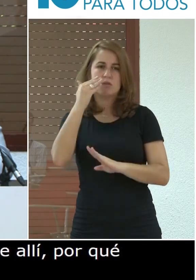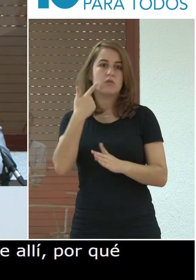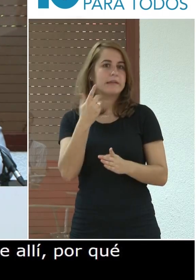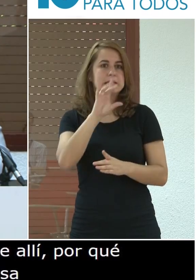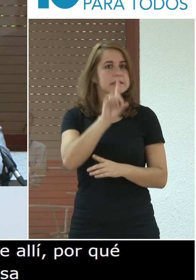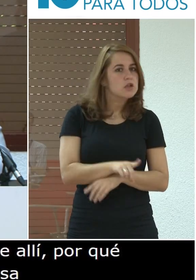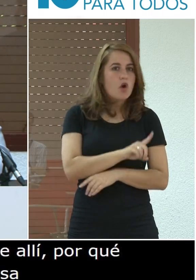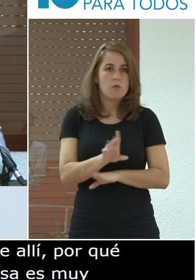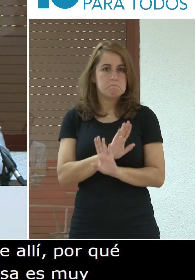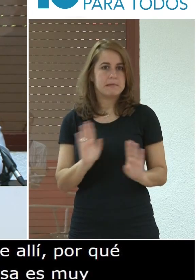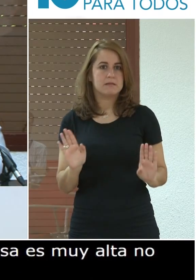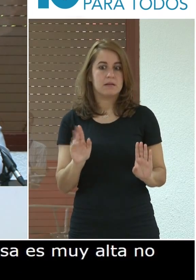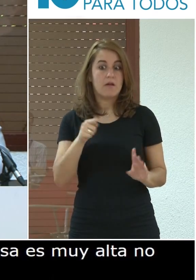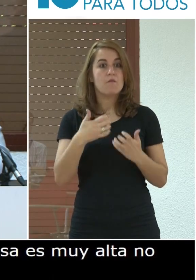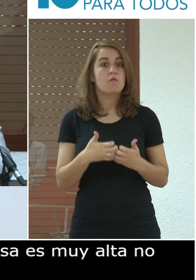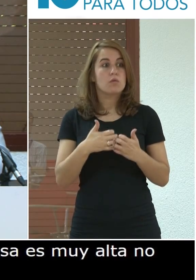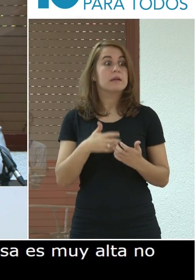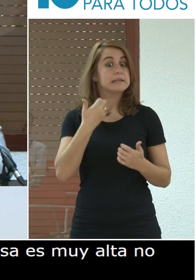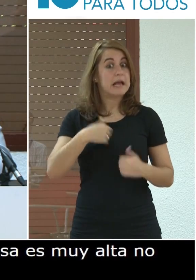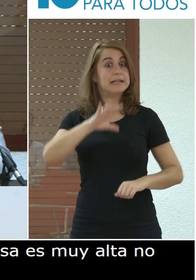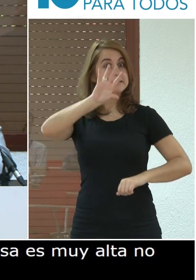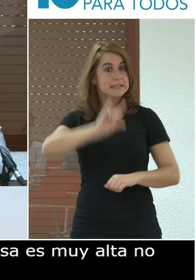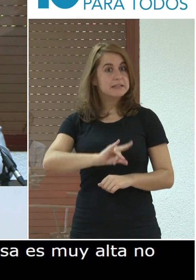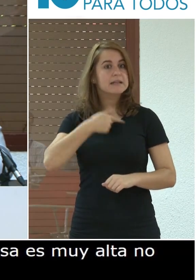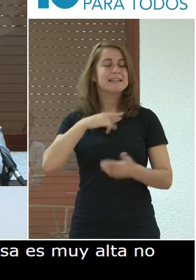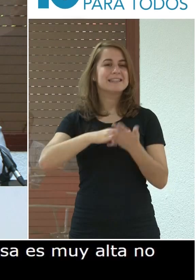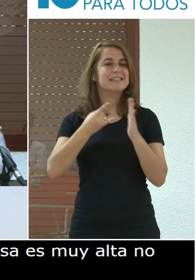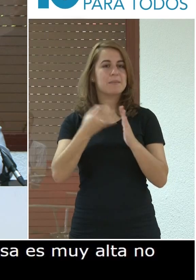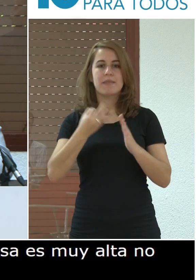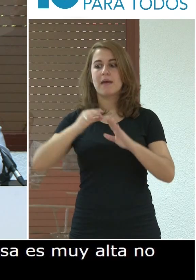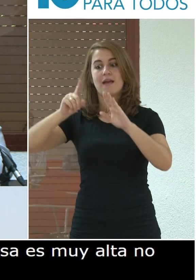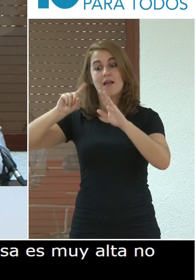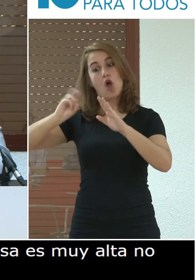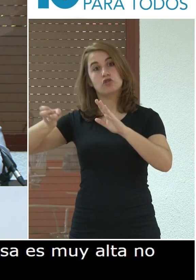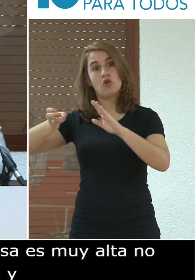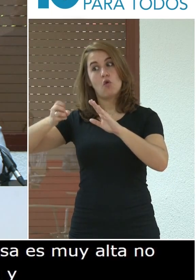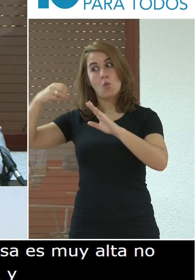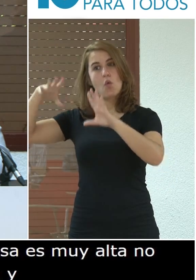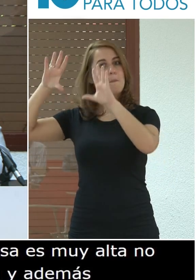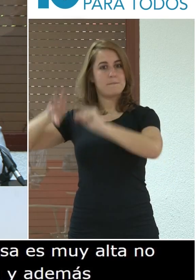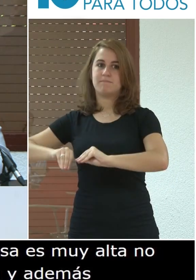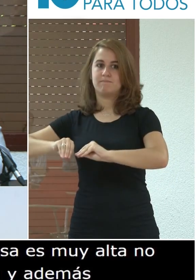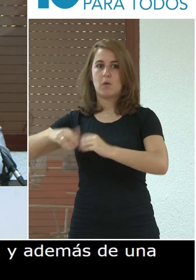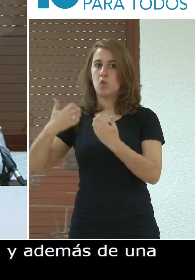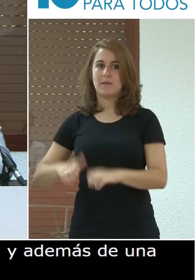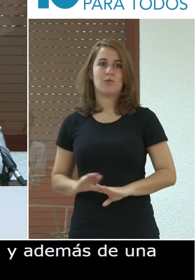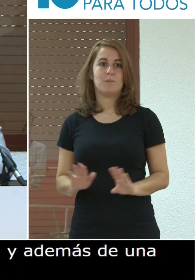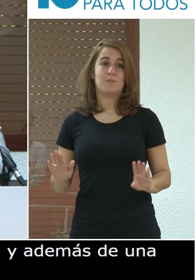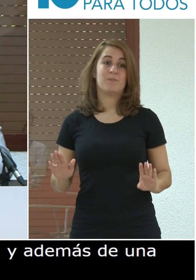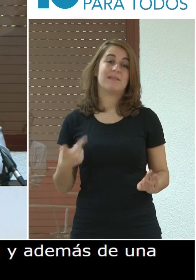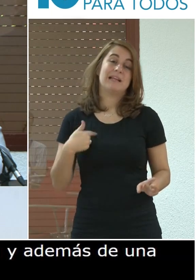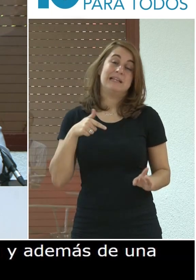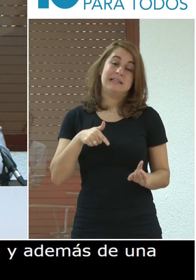because we obtain better results. You only have to choose yes or not. Once it is yes, the system stops